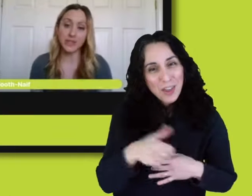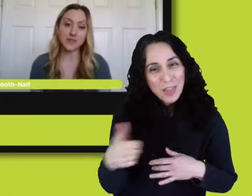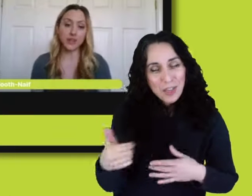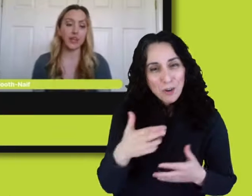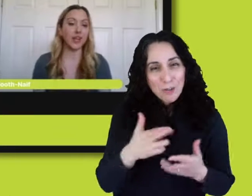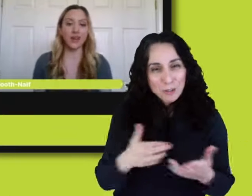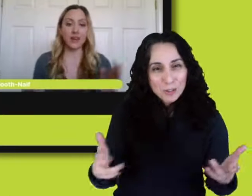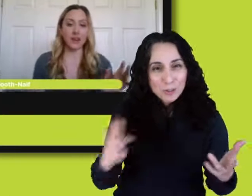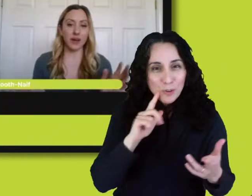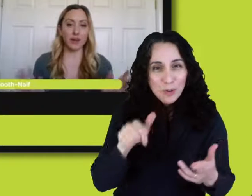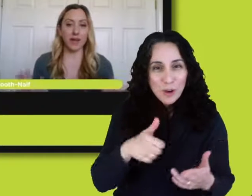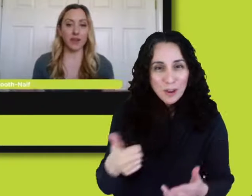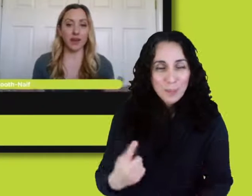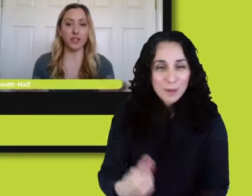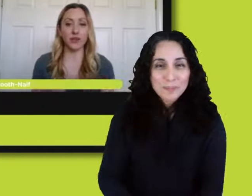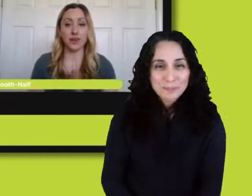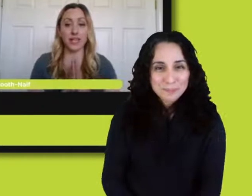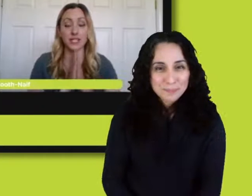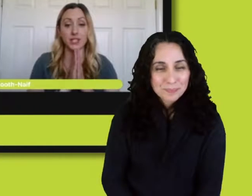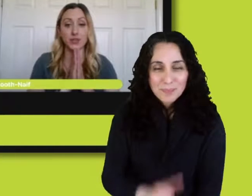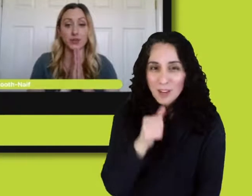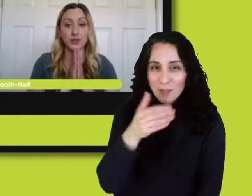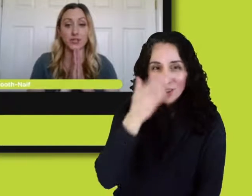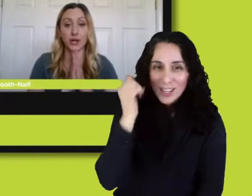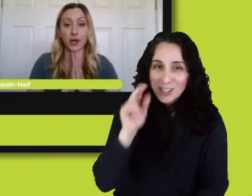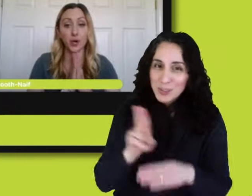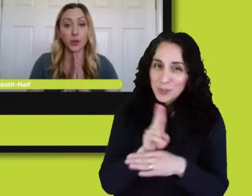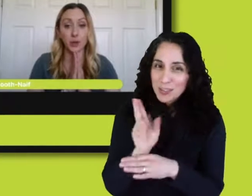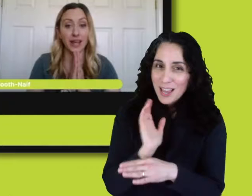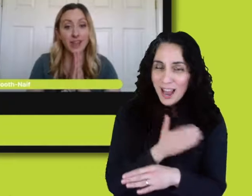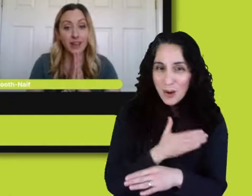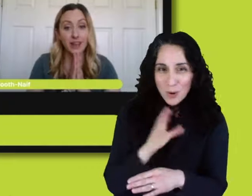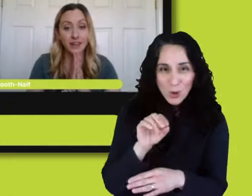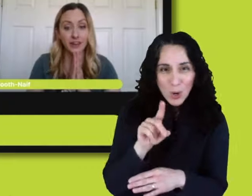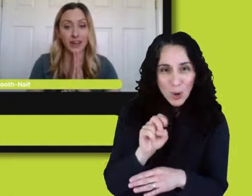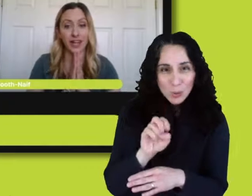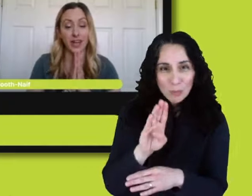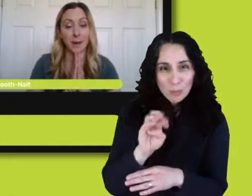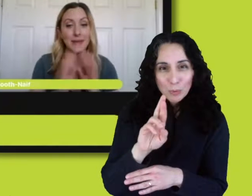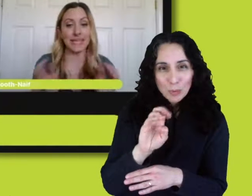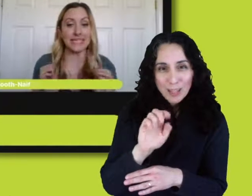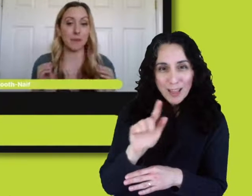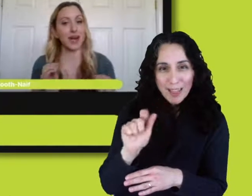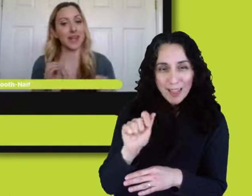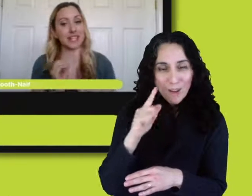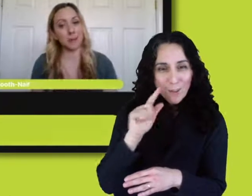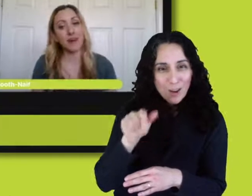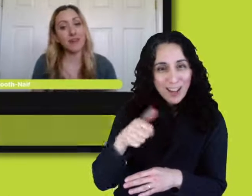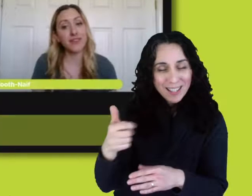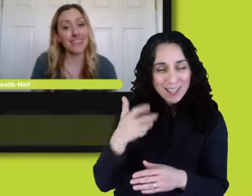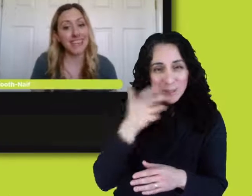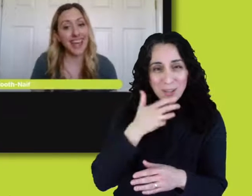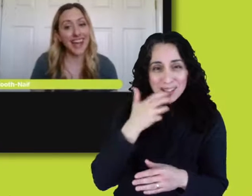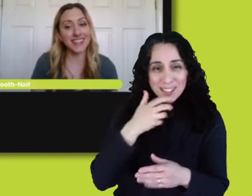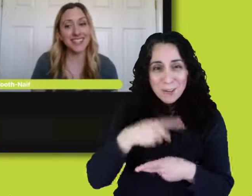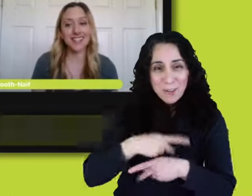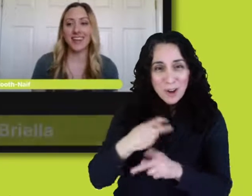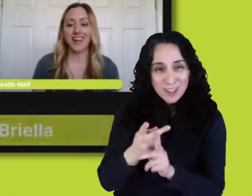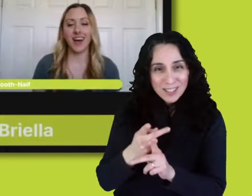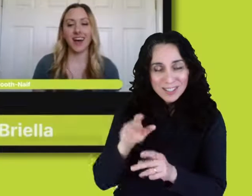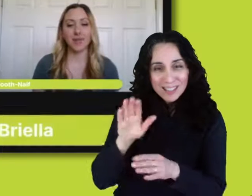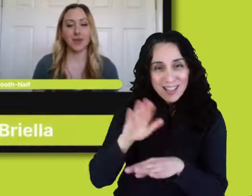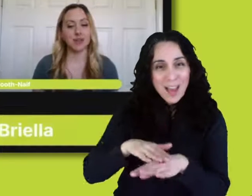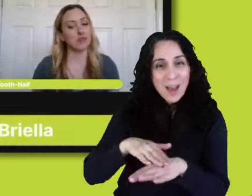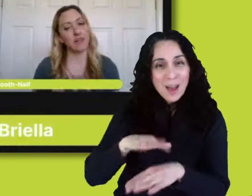another resource for anyone out there. And don't forget to use our code Briella for any amazing products that PunkinFutz